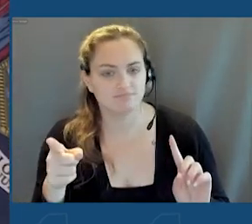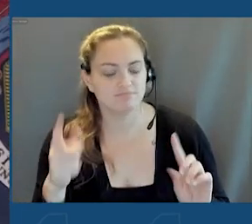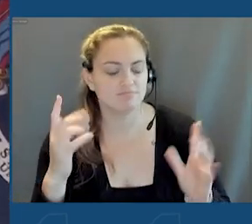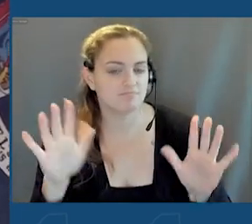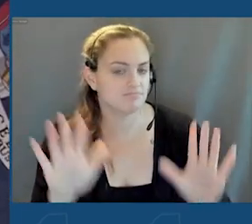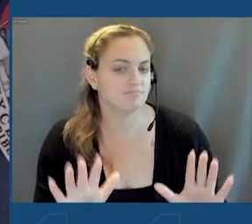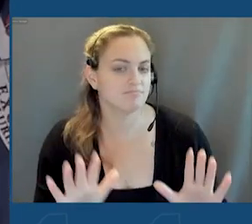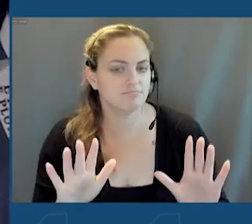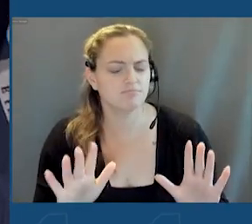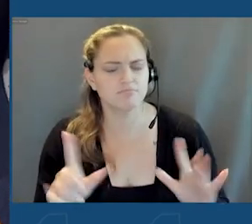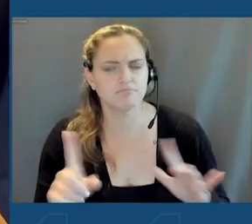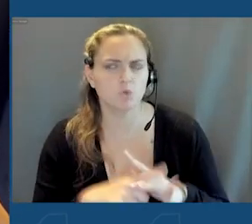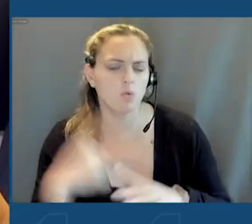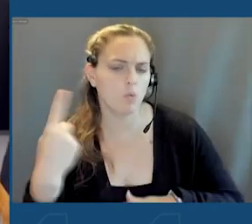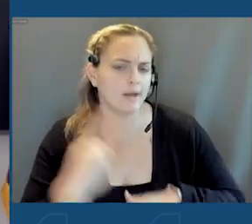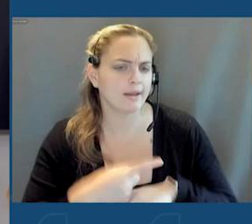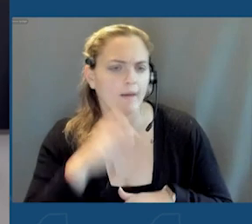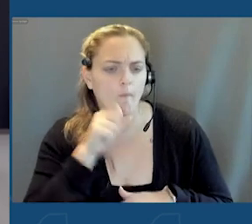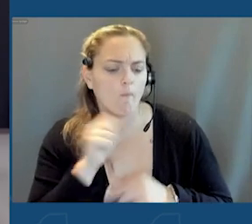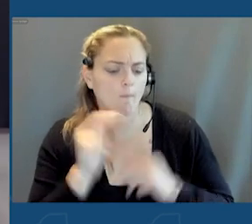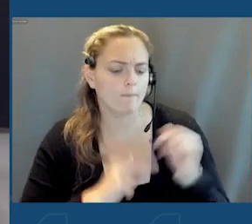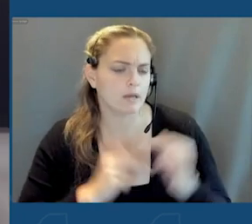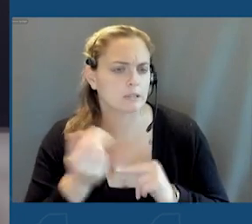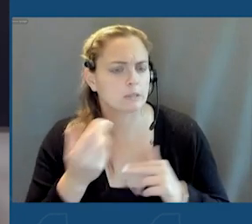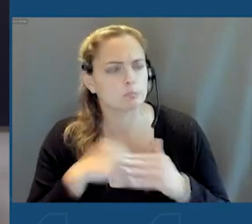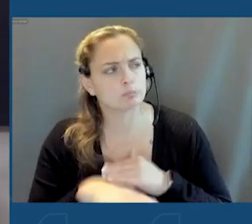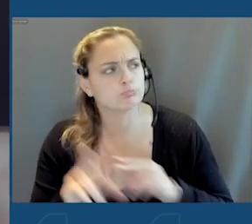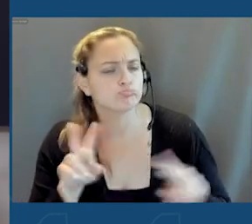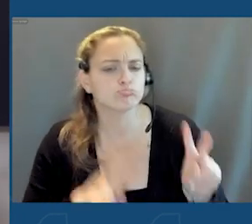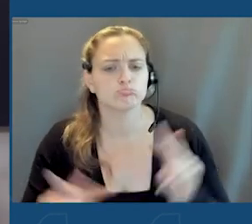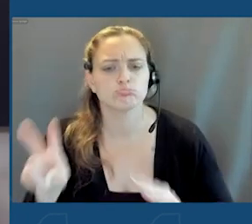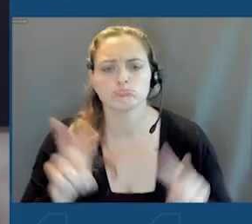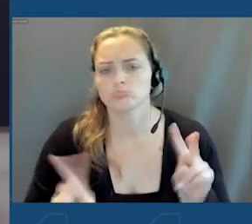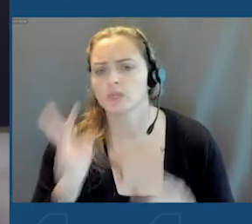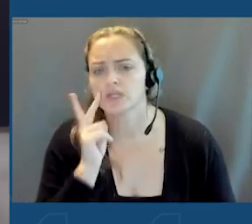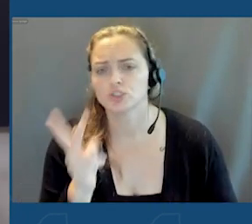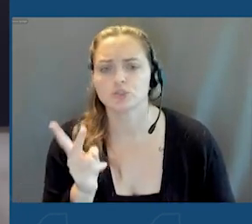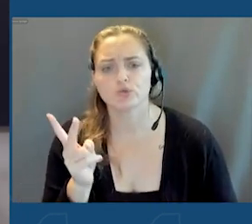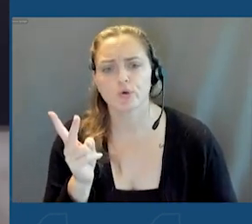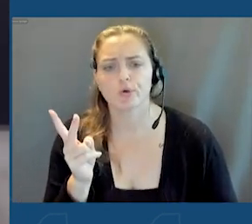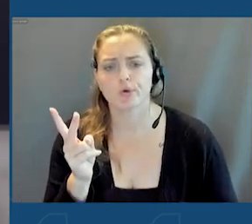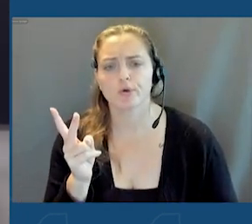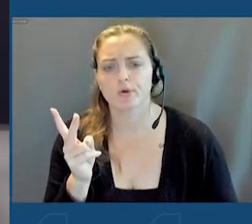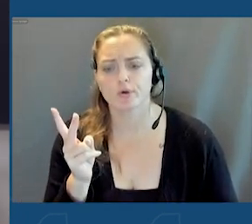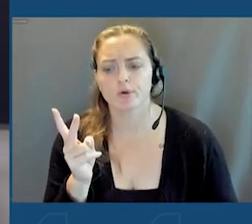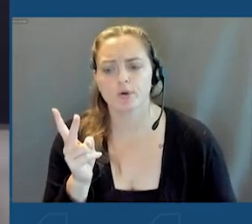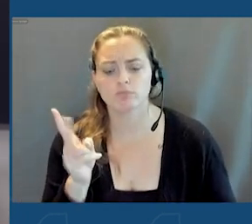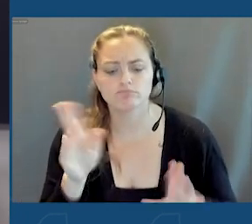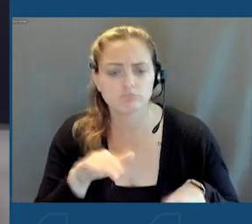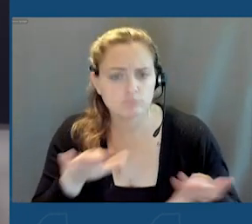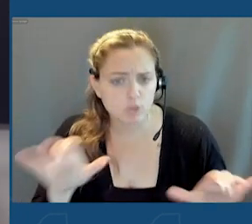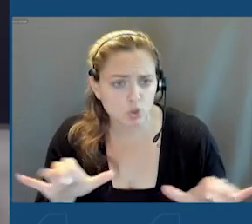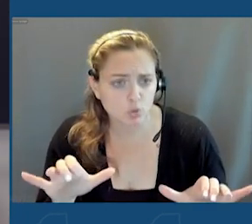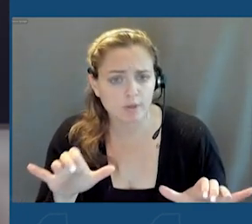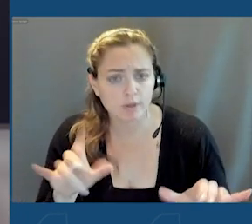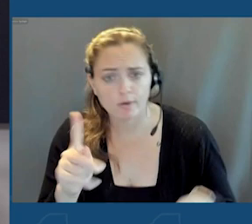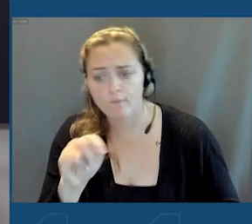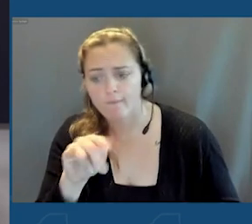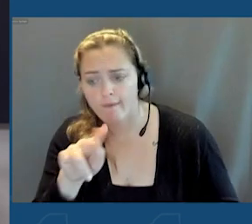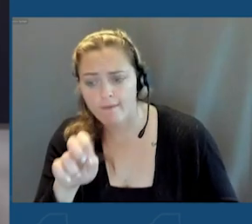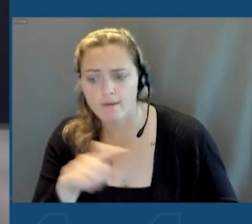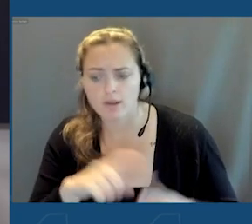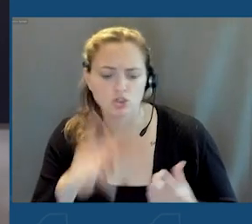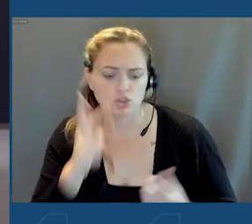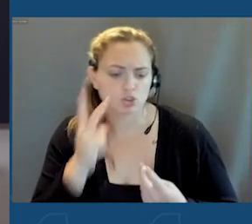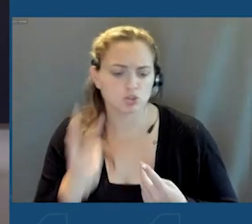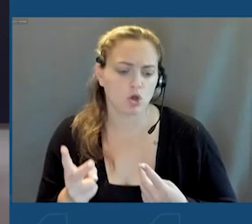here one day when we had the old building, and she walked through and she saw the kids doing karate, and she